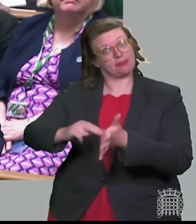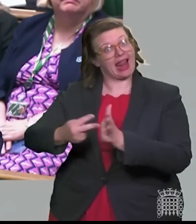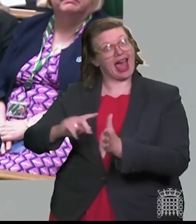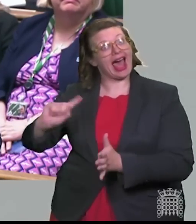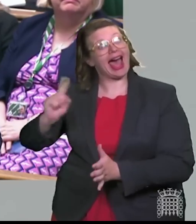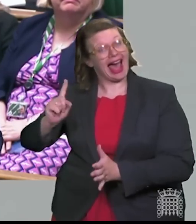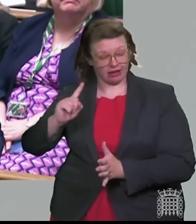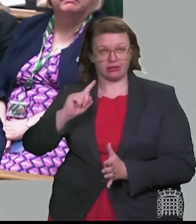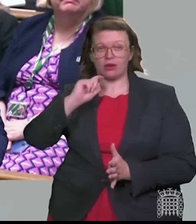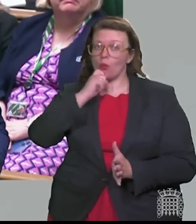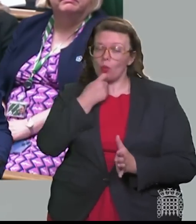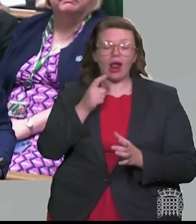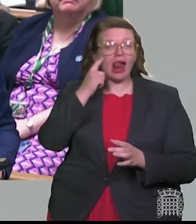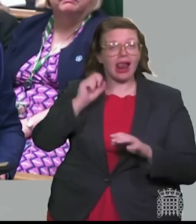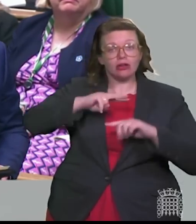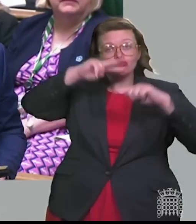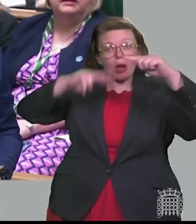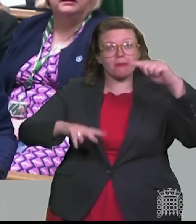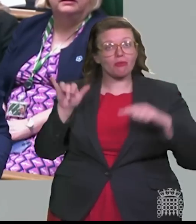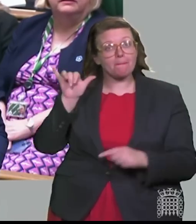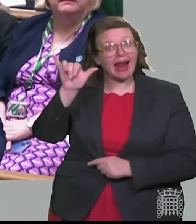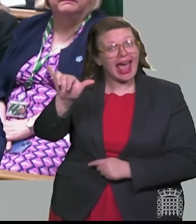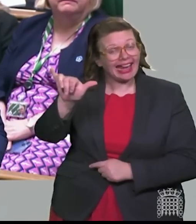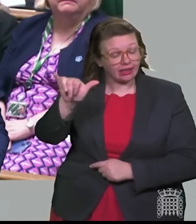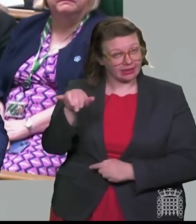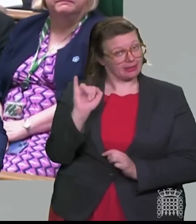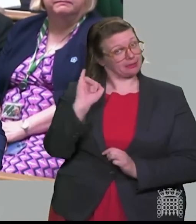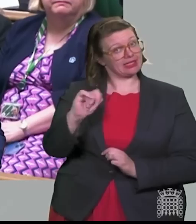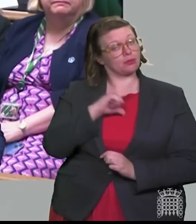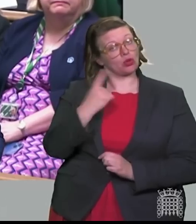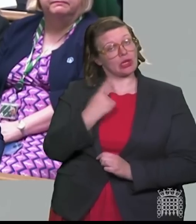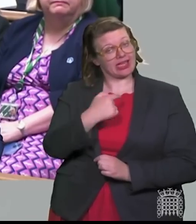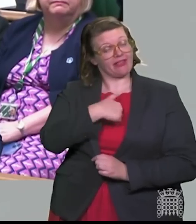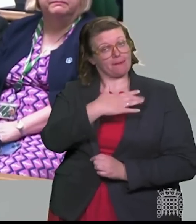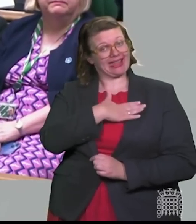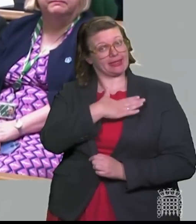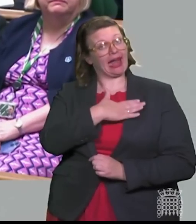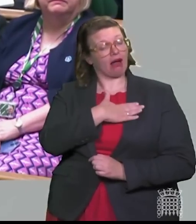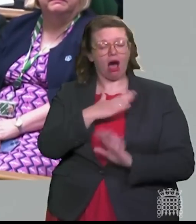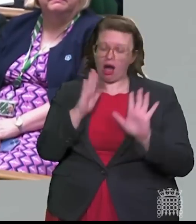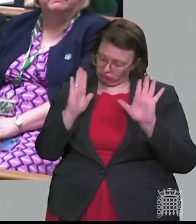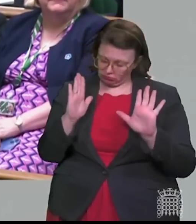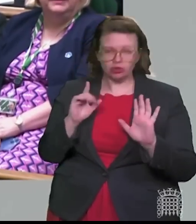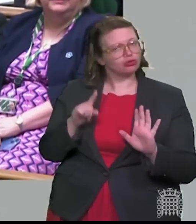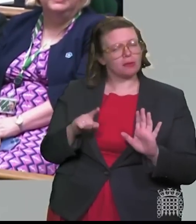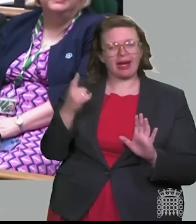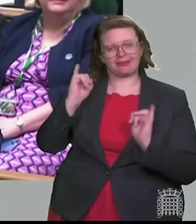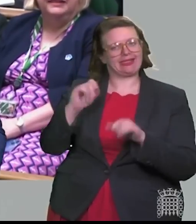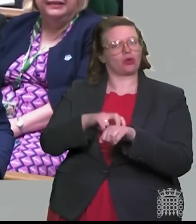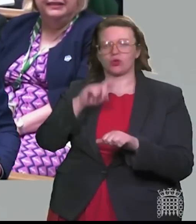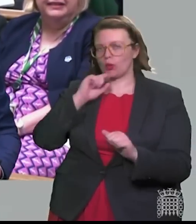a pacemaker fitted, her doctor refused to sign it off. However, undeterred, my 80-year-old